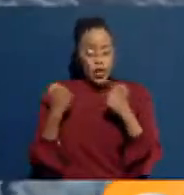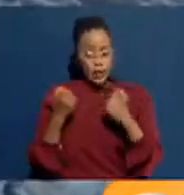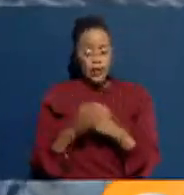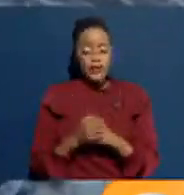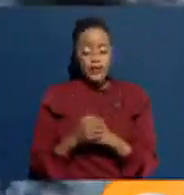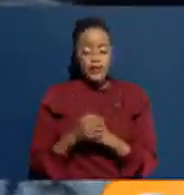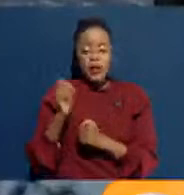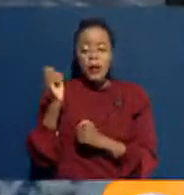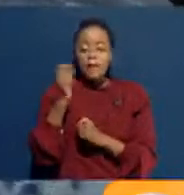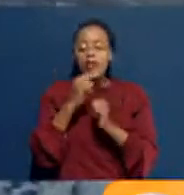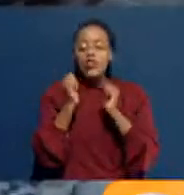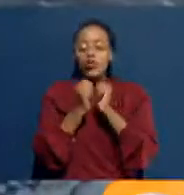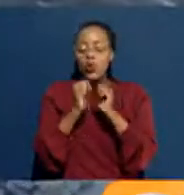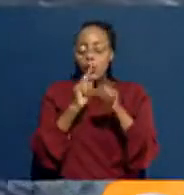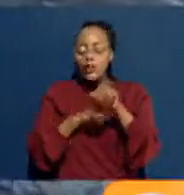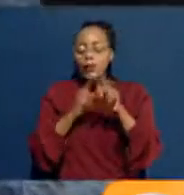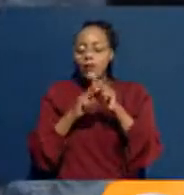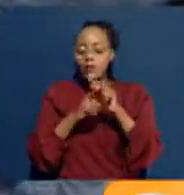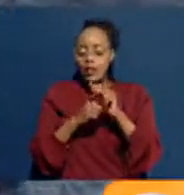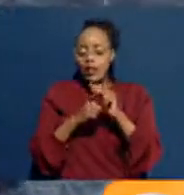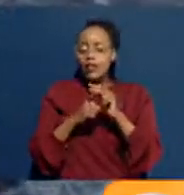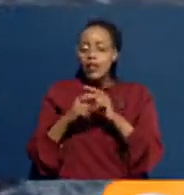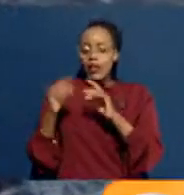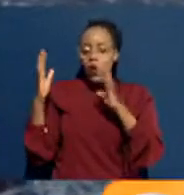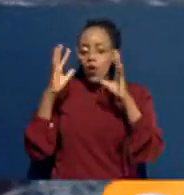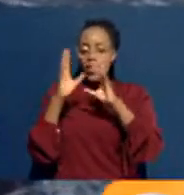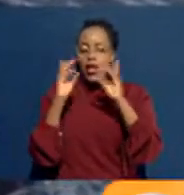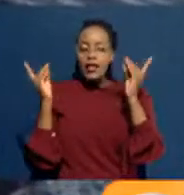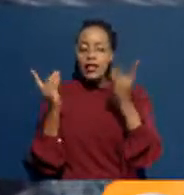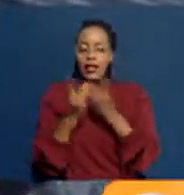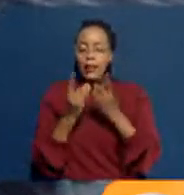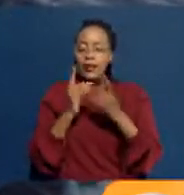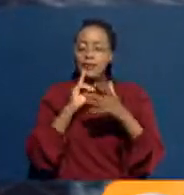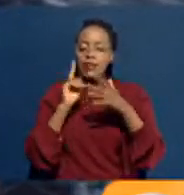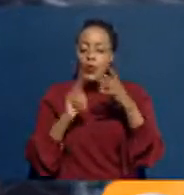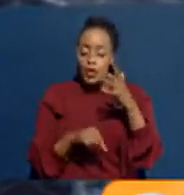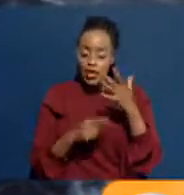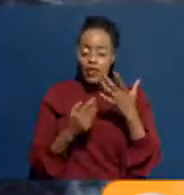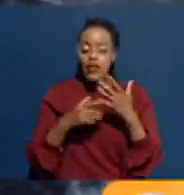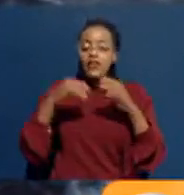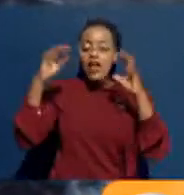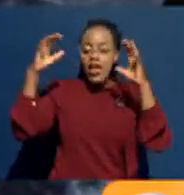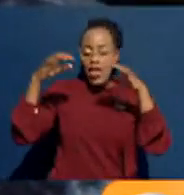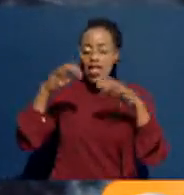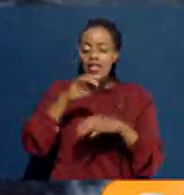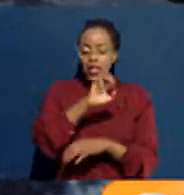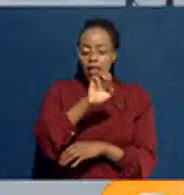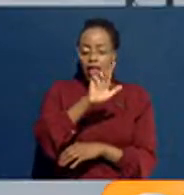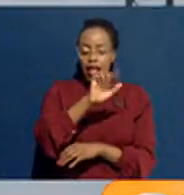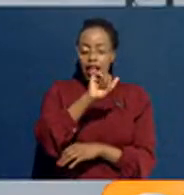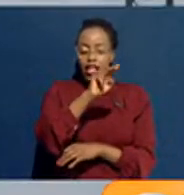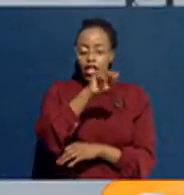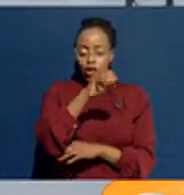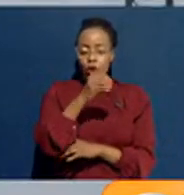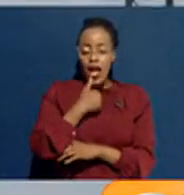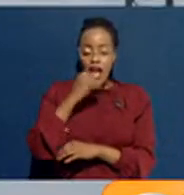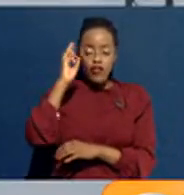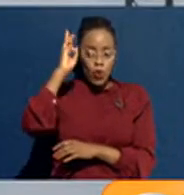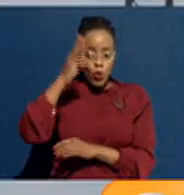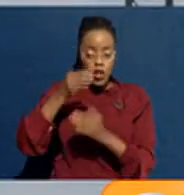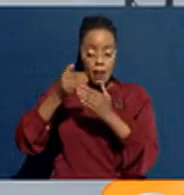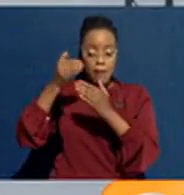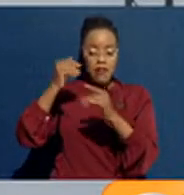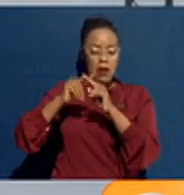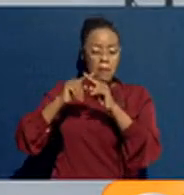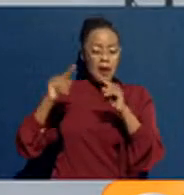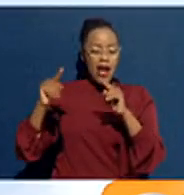Na mwezi Oktoba unapoanza, idara ya utabiri wa hali ya anga inasema kuwa japo El Nino itakuwepo kama ilivyobashiriwa awali, kiasi